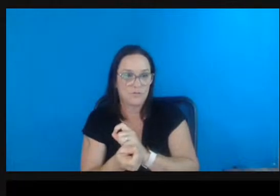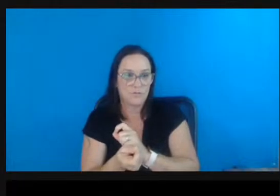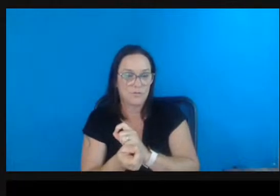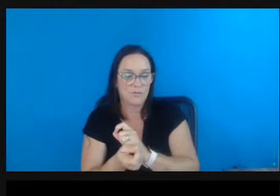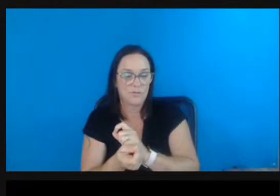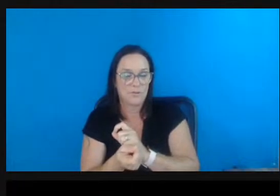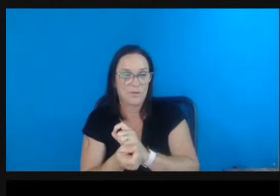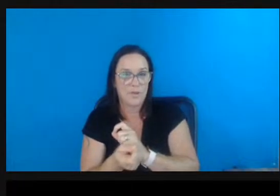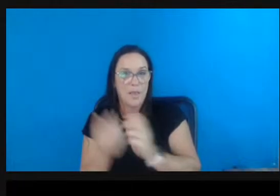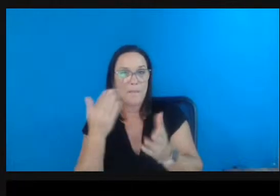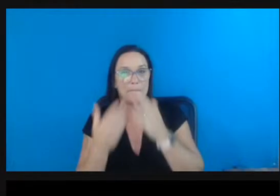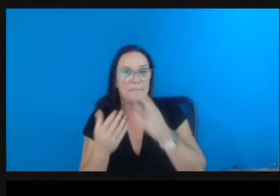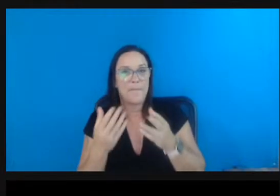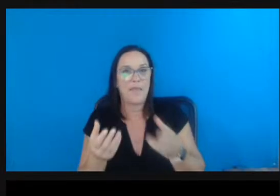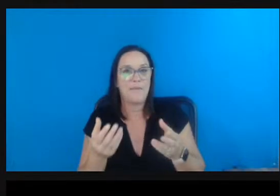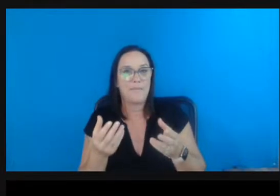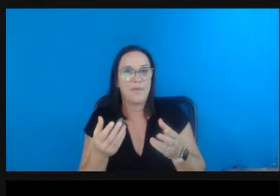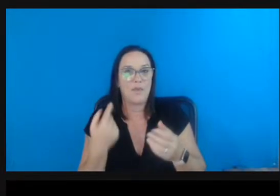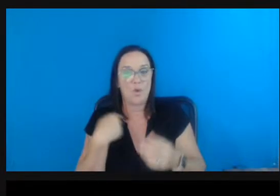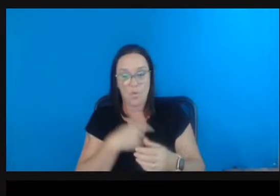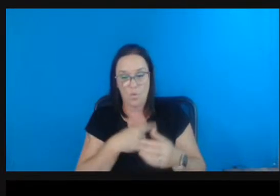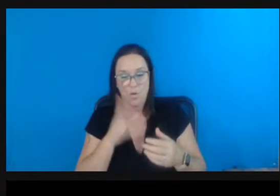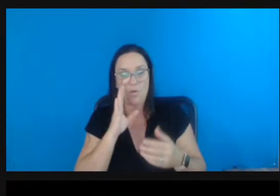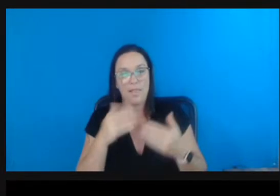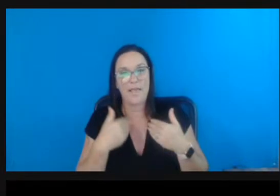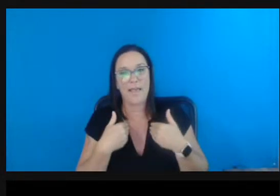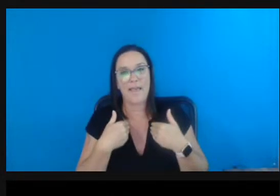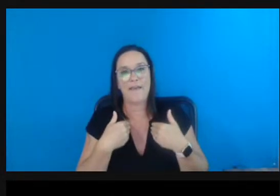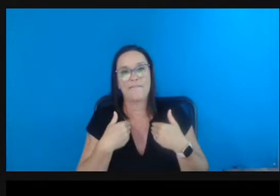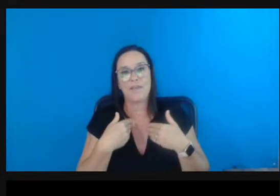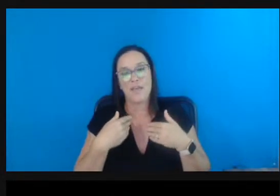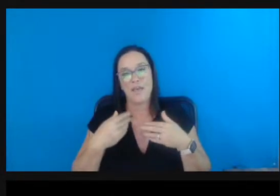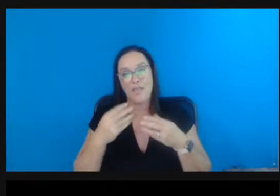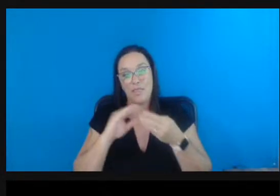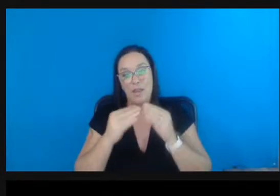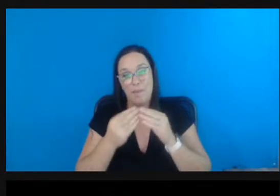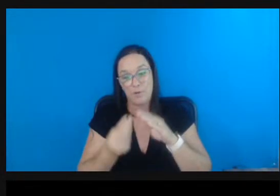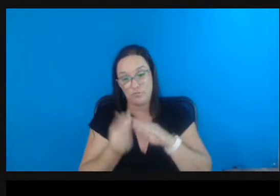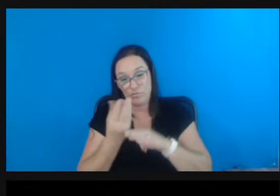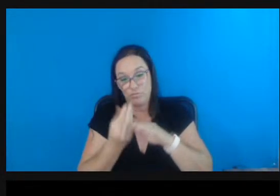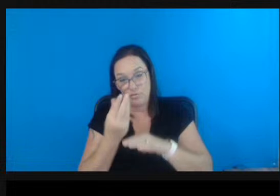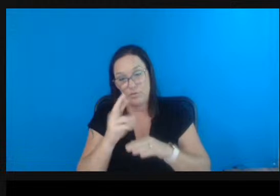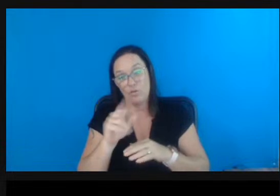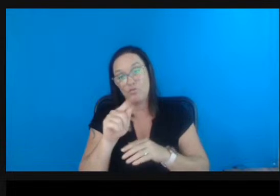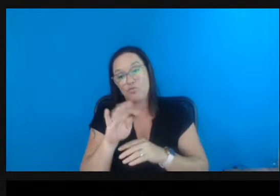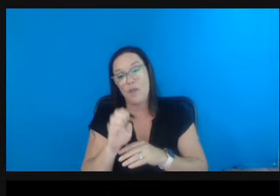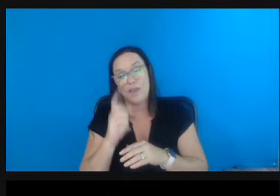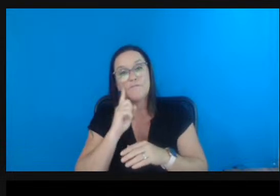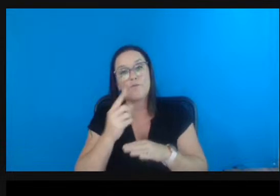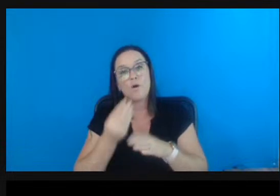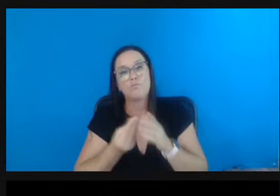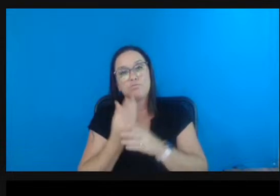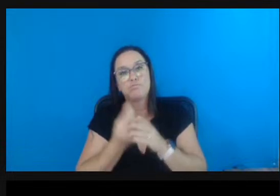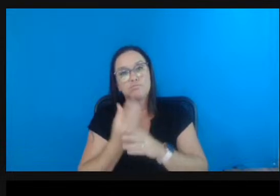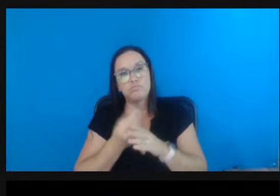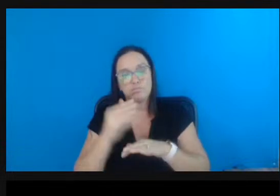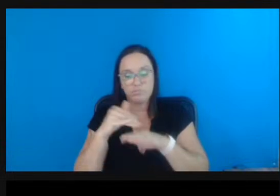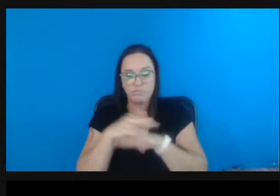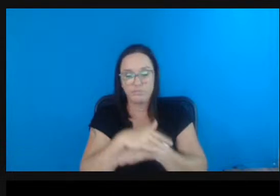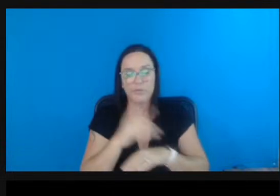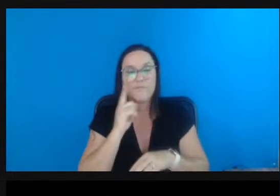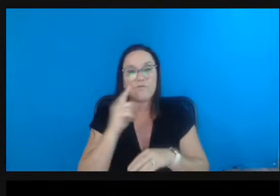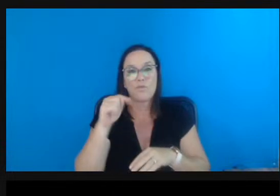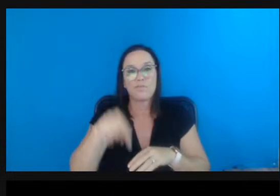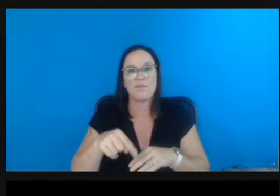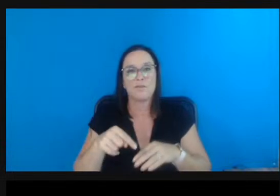us an estimate of what the output is, because we don't have these numbers from the USGS yet for our episodes of 2025 to know,